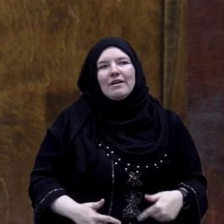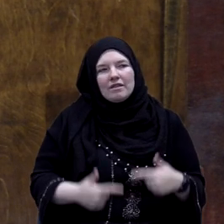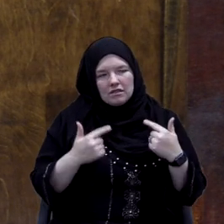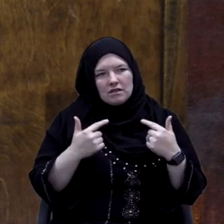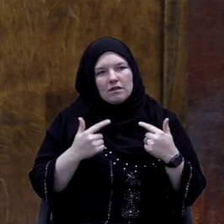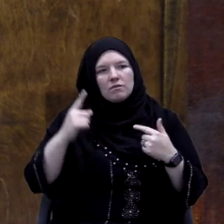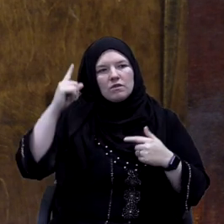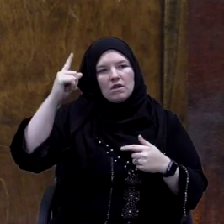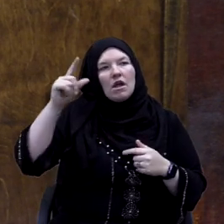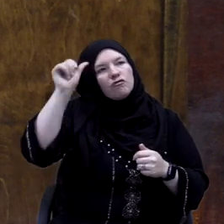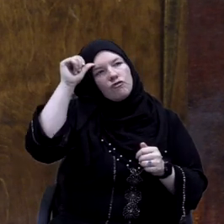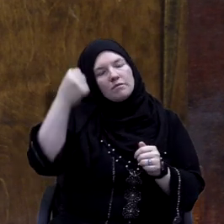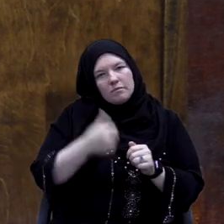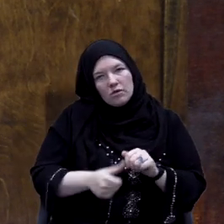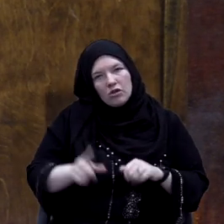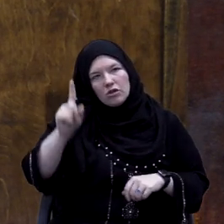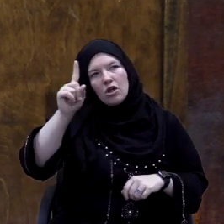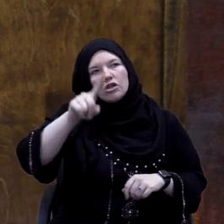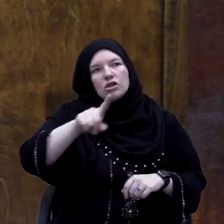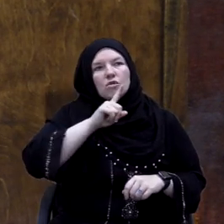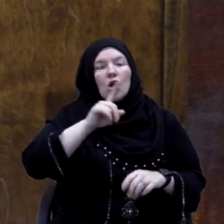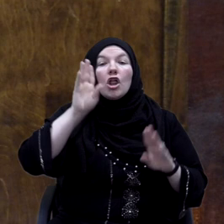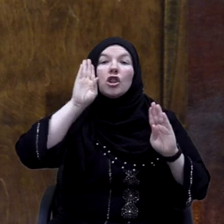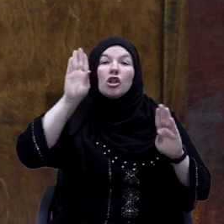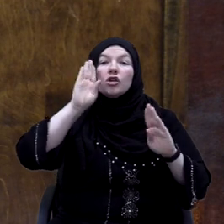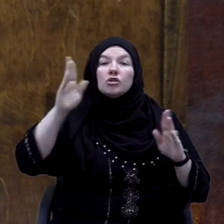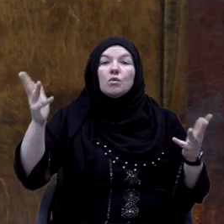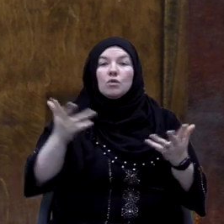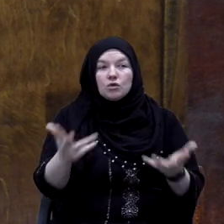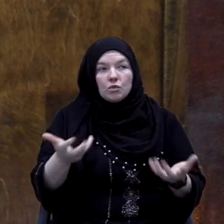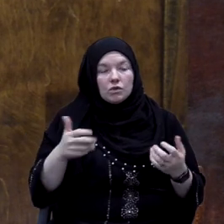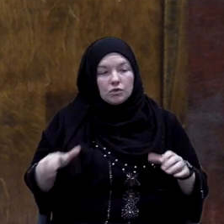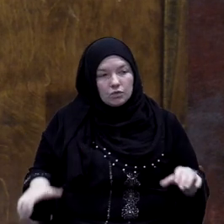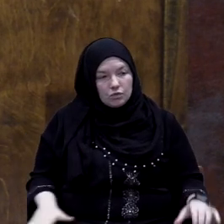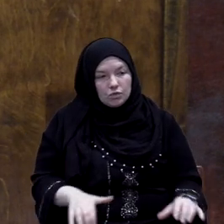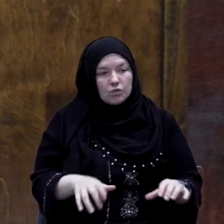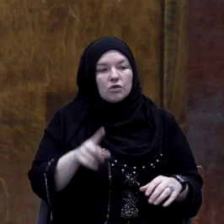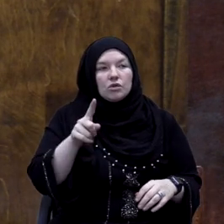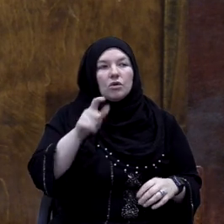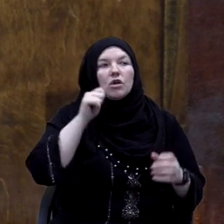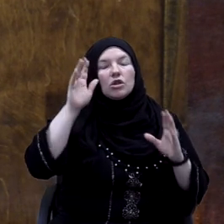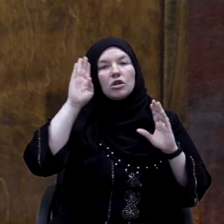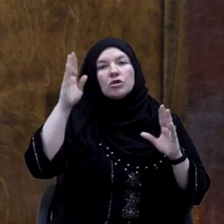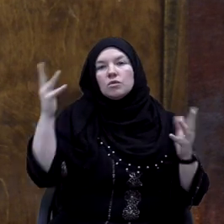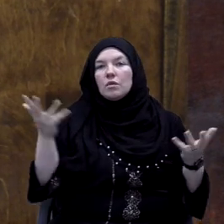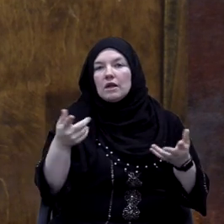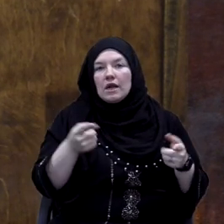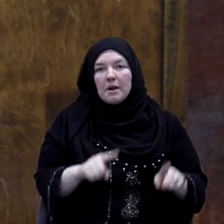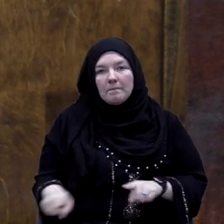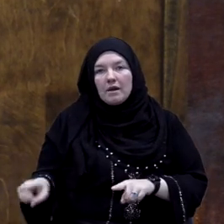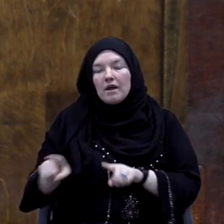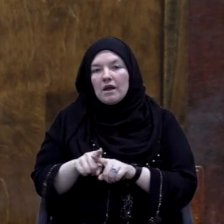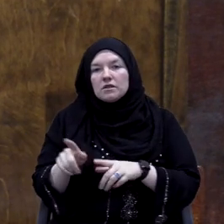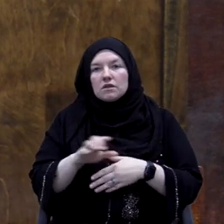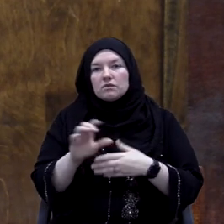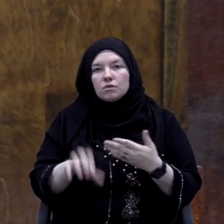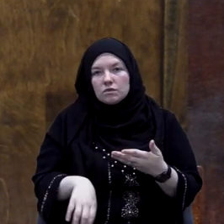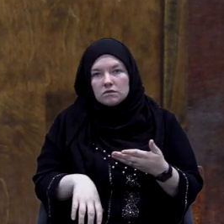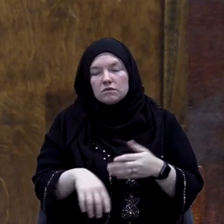are mindful of Allah, you are alert to what you want to do, you're alert to what happens as